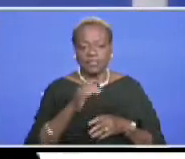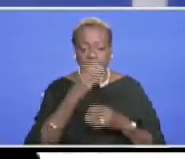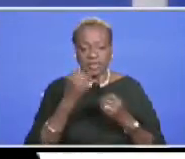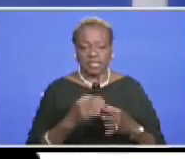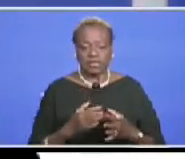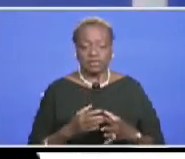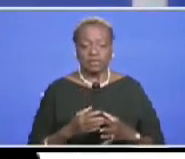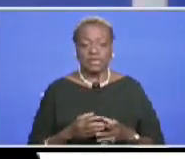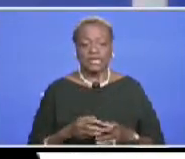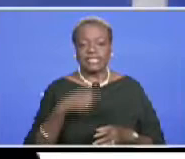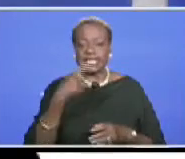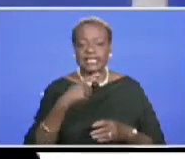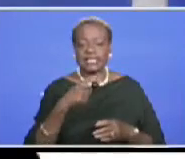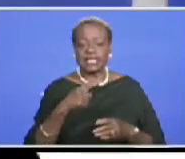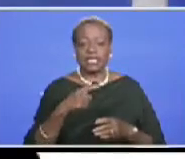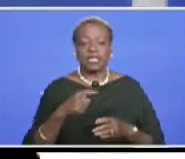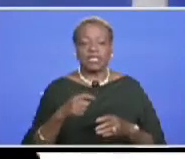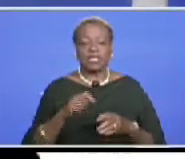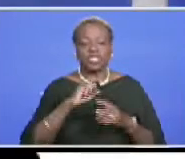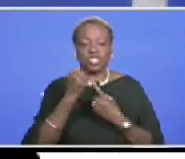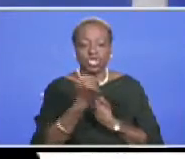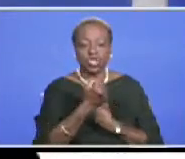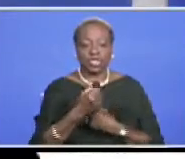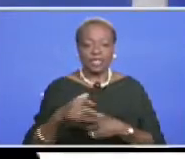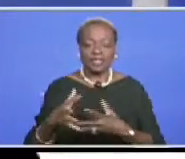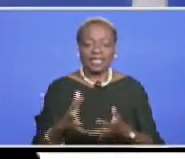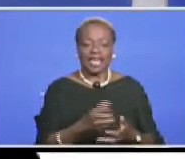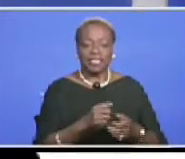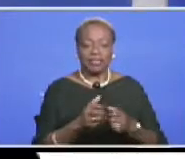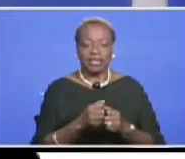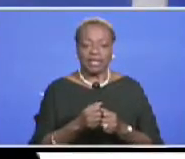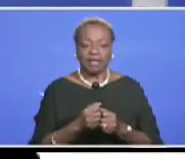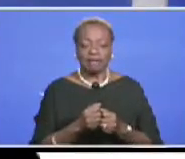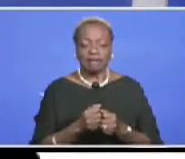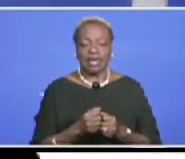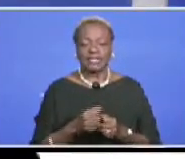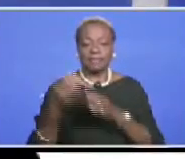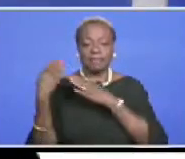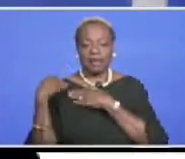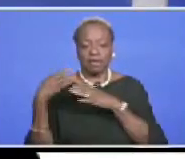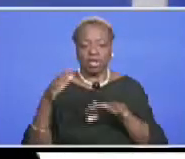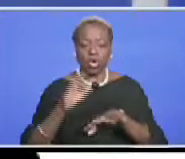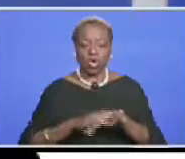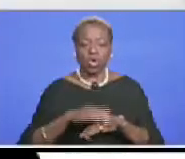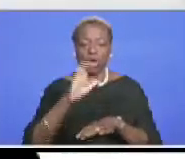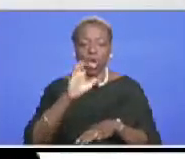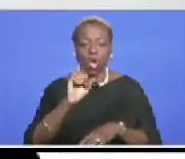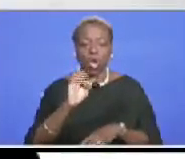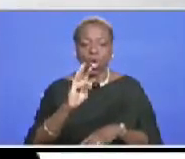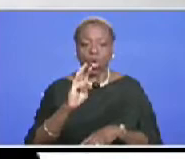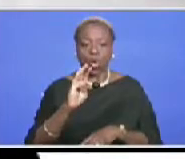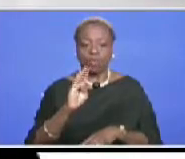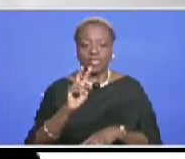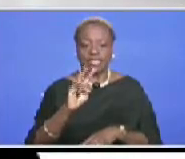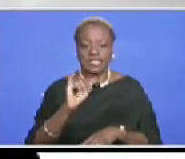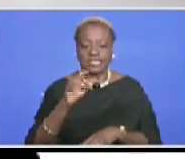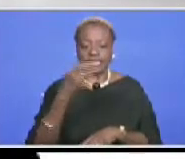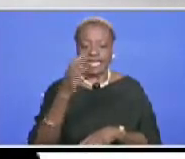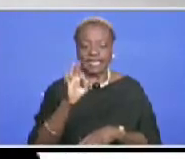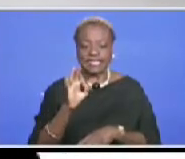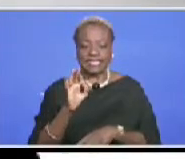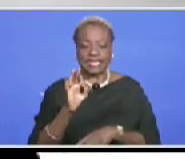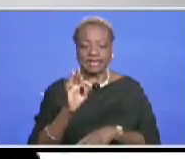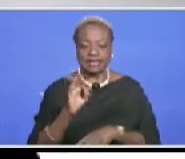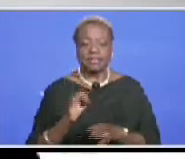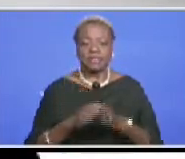notes that social gatherings have a huge bearing on the spread of COVID-19. I think the biggest impact is going to come tomorrow